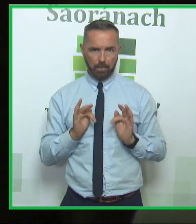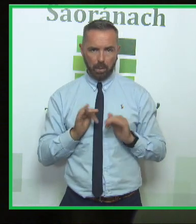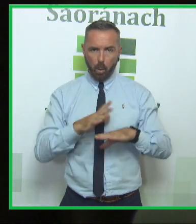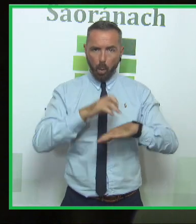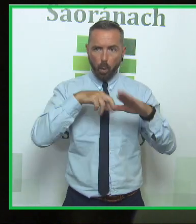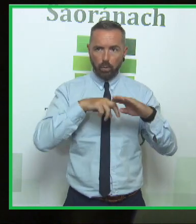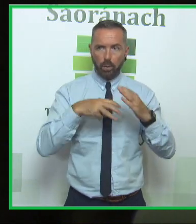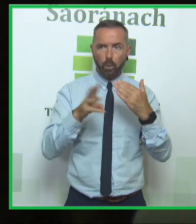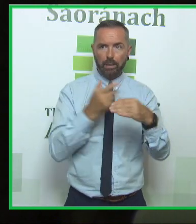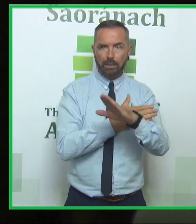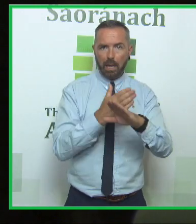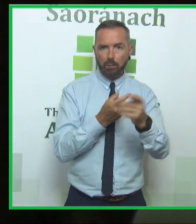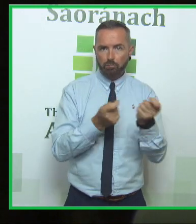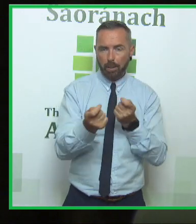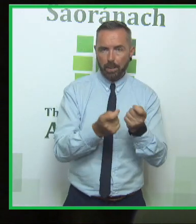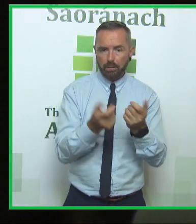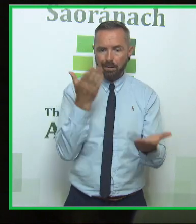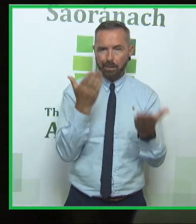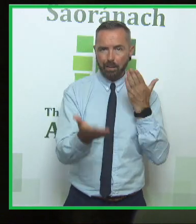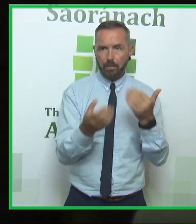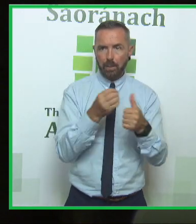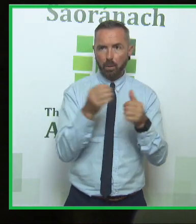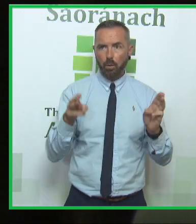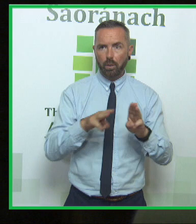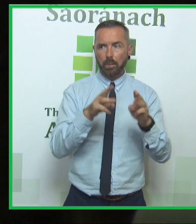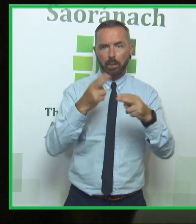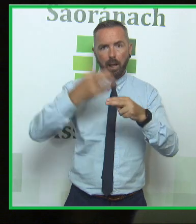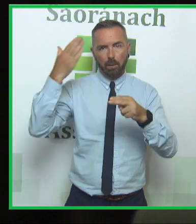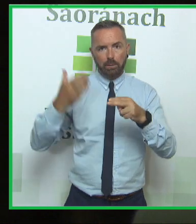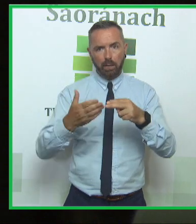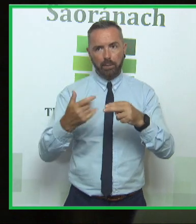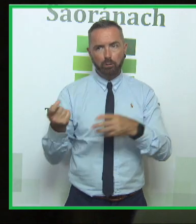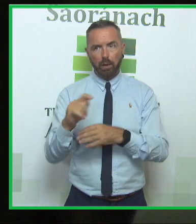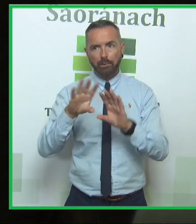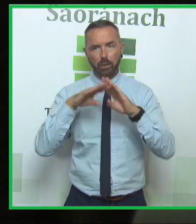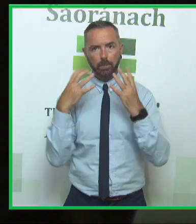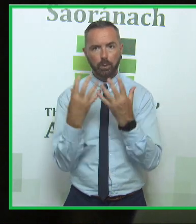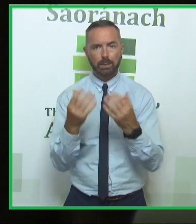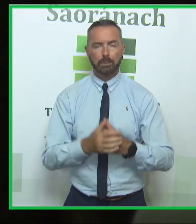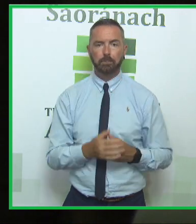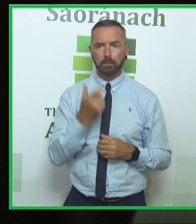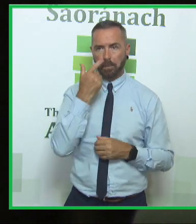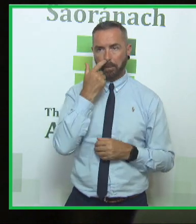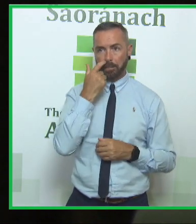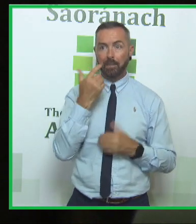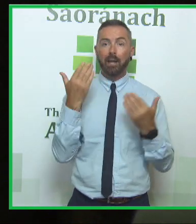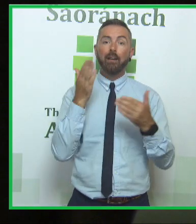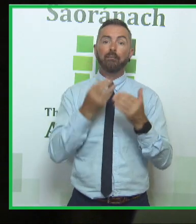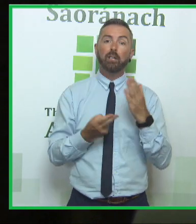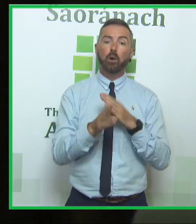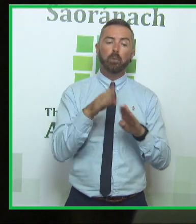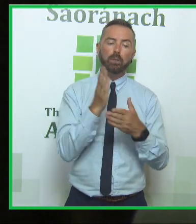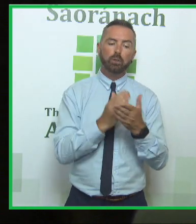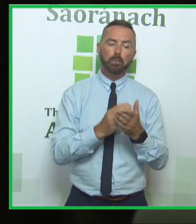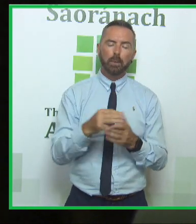older when they entered treatment than their male and female counterparts in the wider population. I'm going to finish up here with